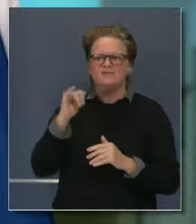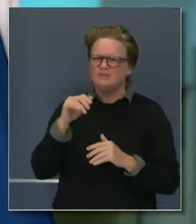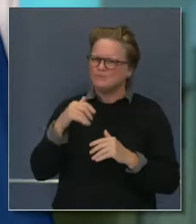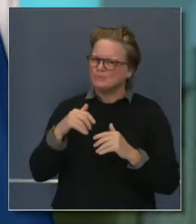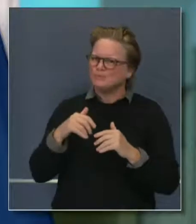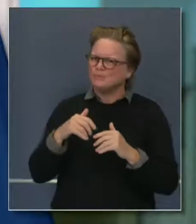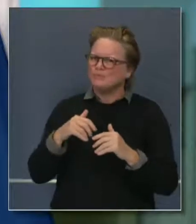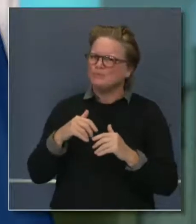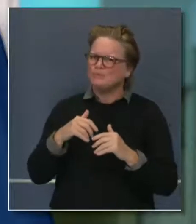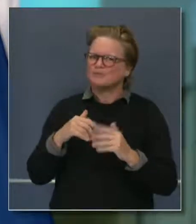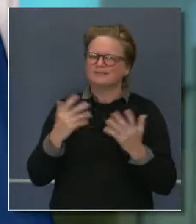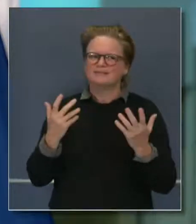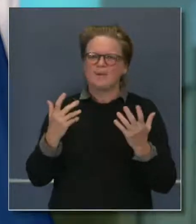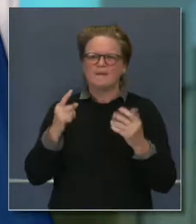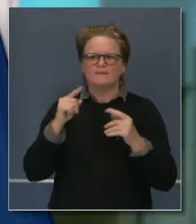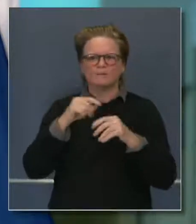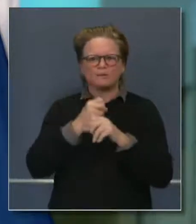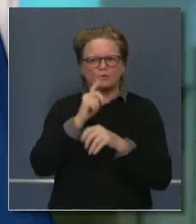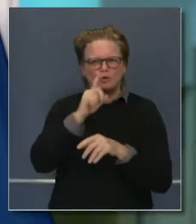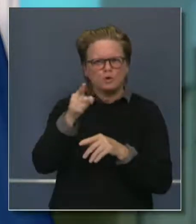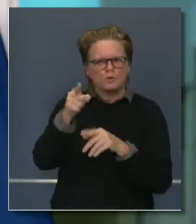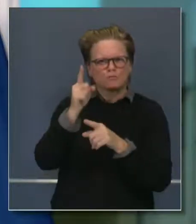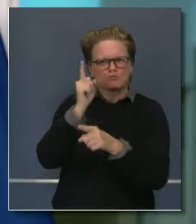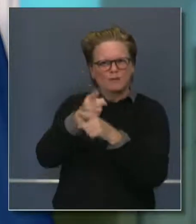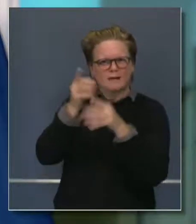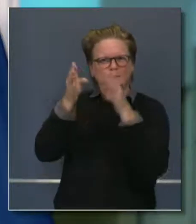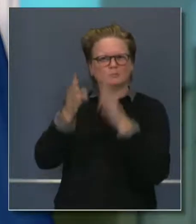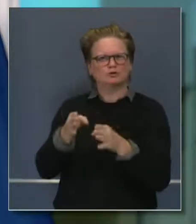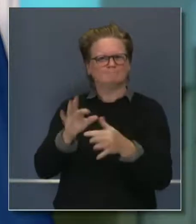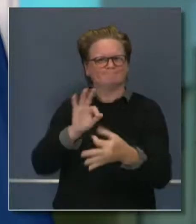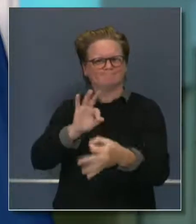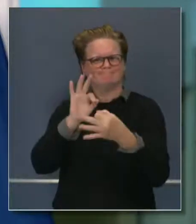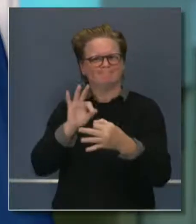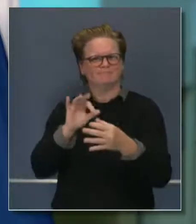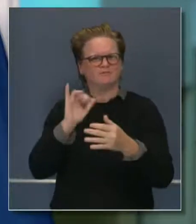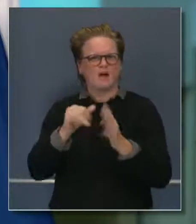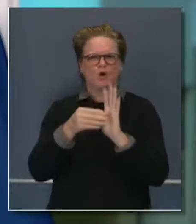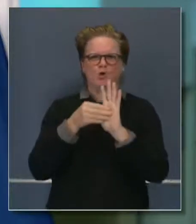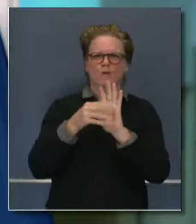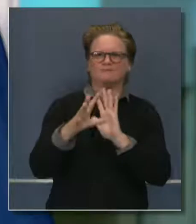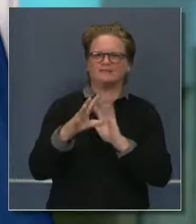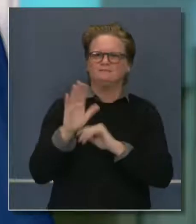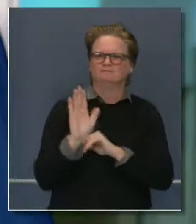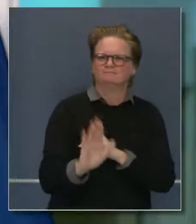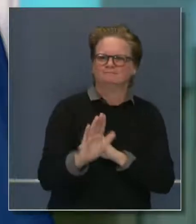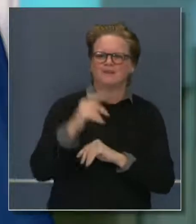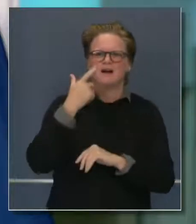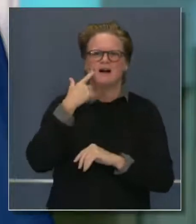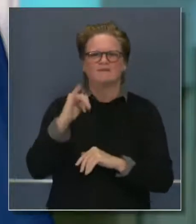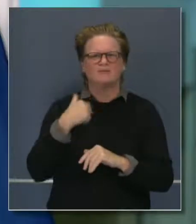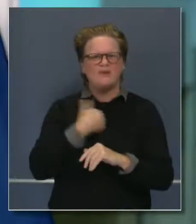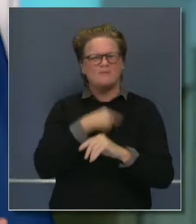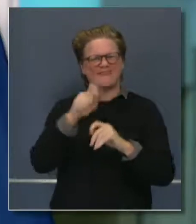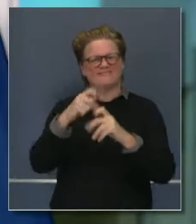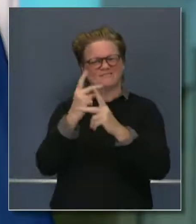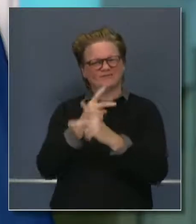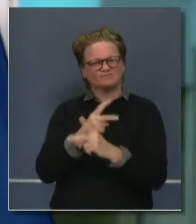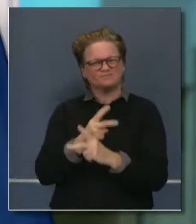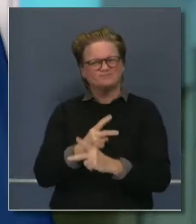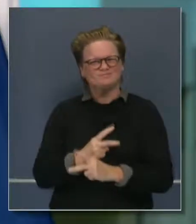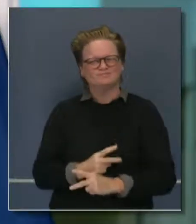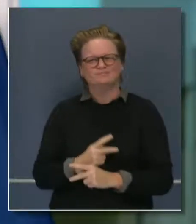and we are in the middle of that as we speak. But I'll be honest once again, and I don't mean to deflect, but I just mean to